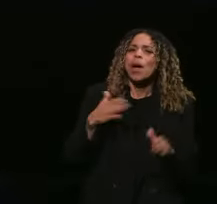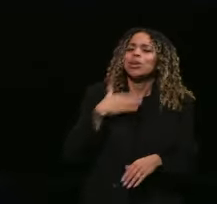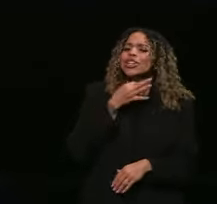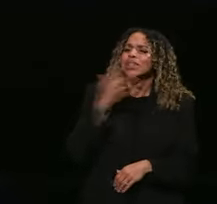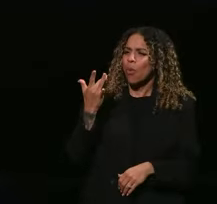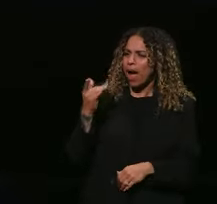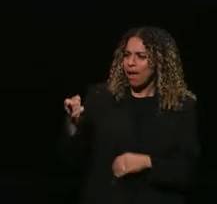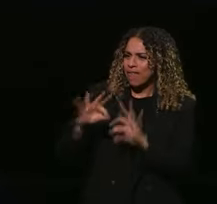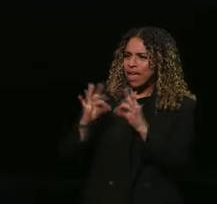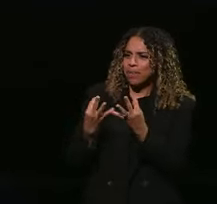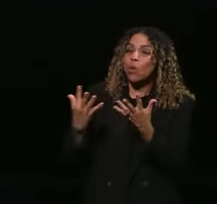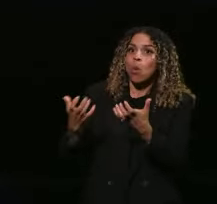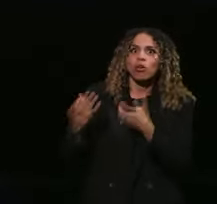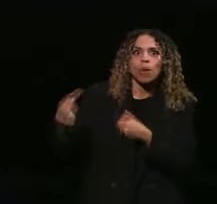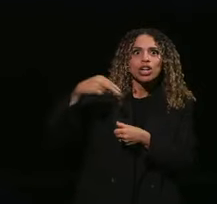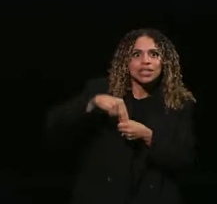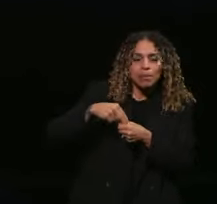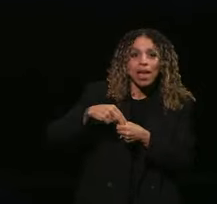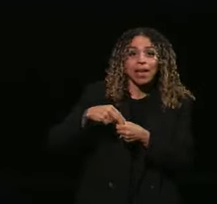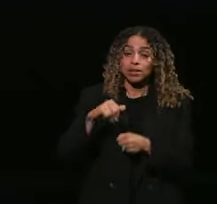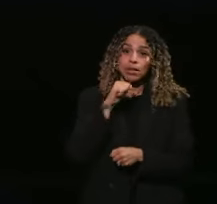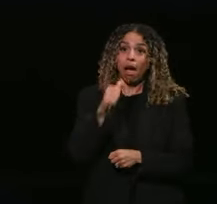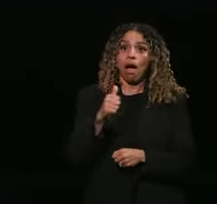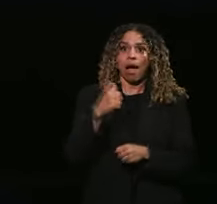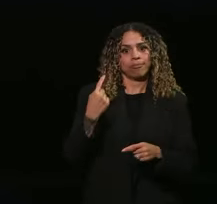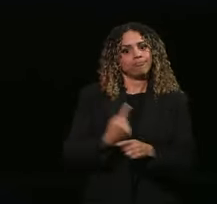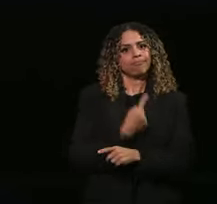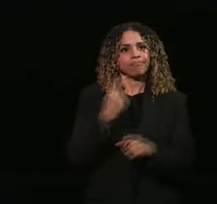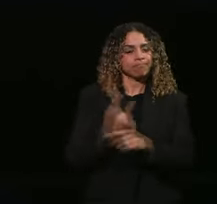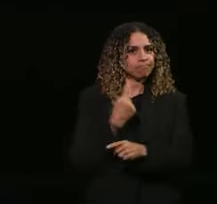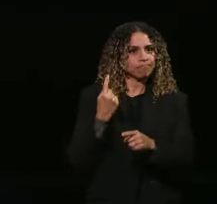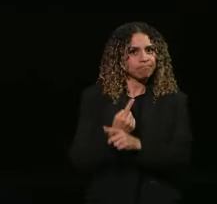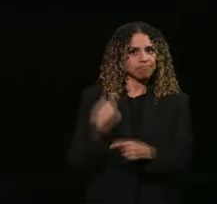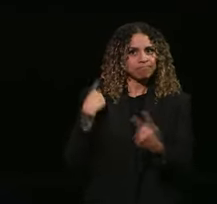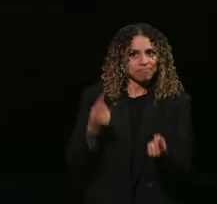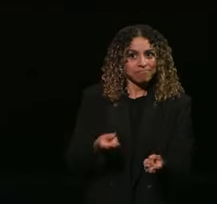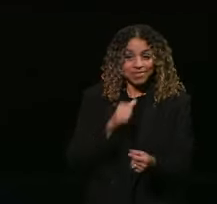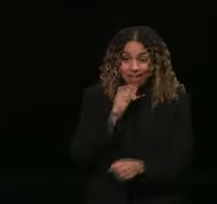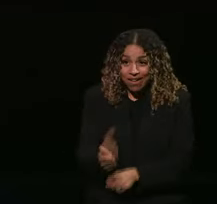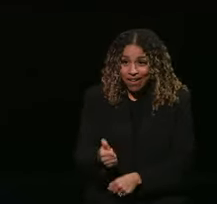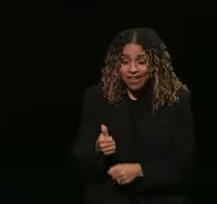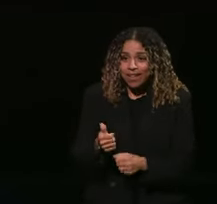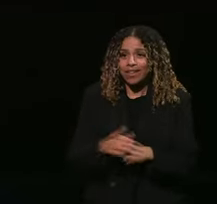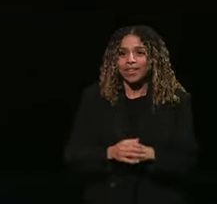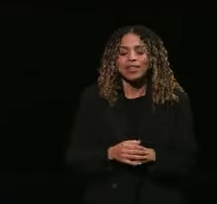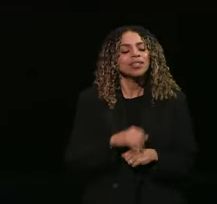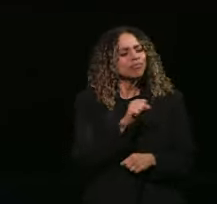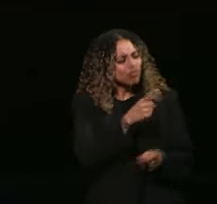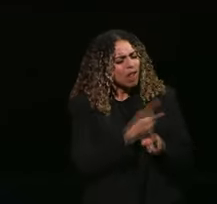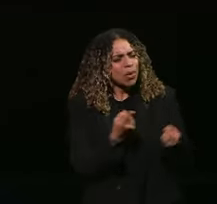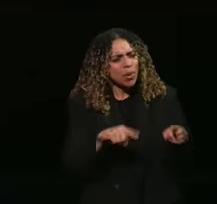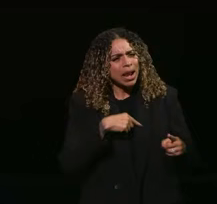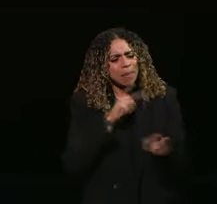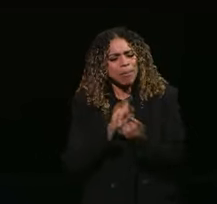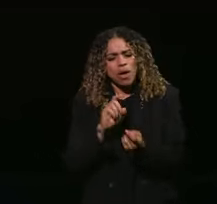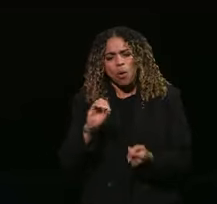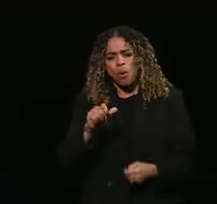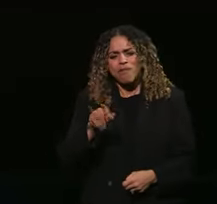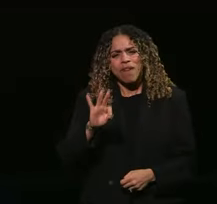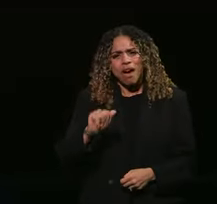this way, right? It's quite an unconventional approach. Yeah, I mean, as I told you, when I met Ulfa, she was